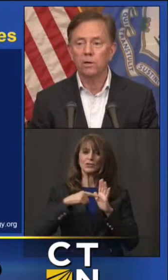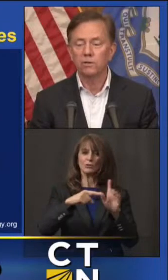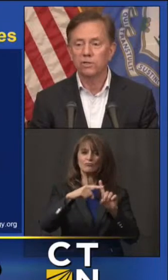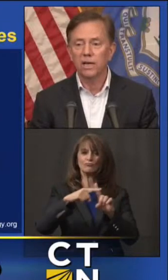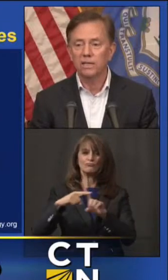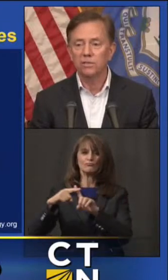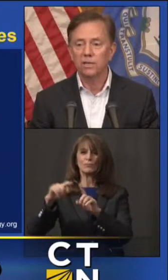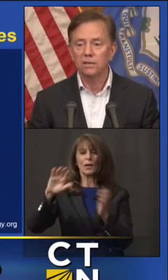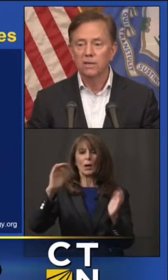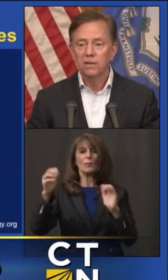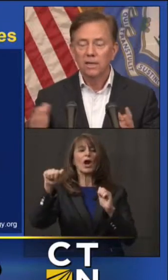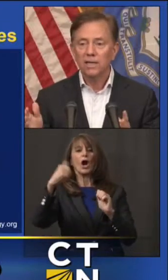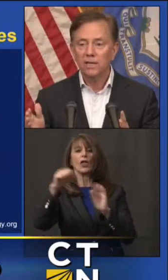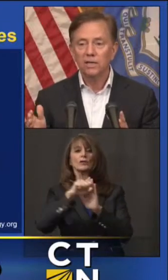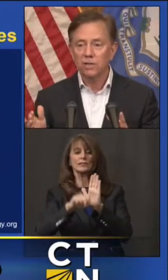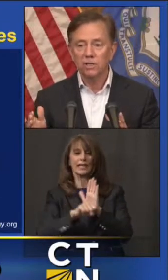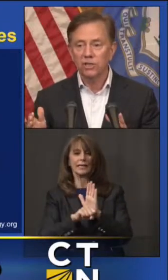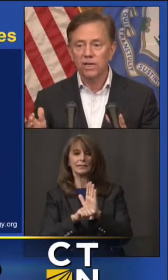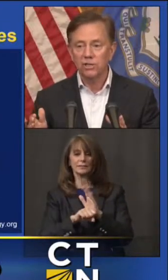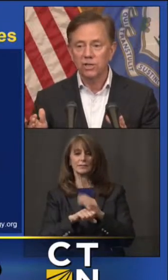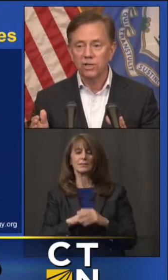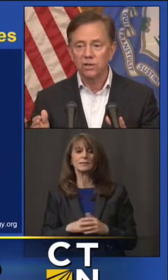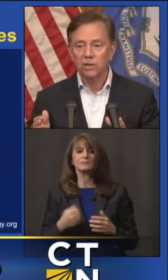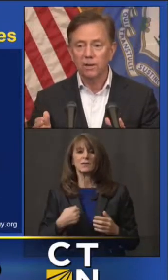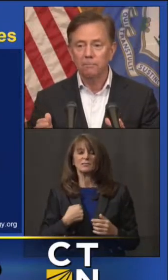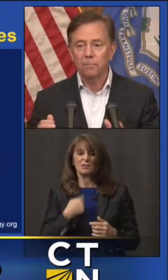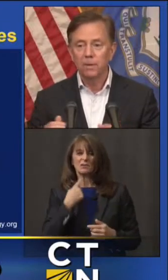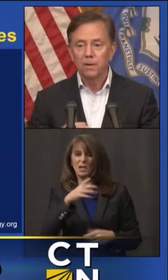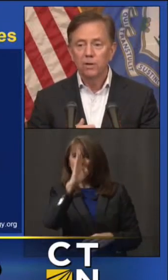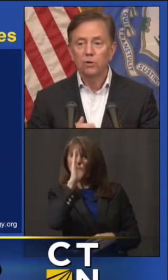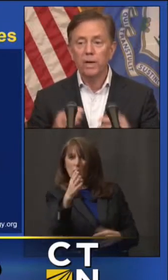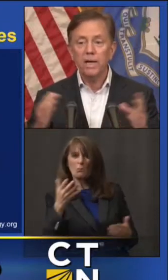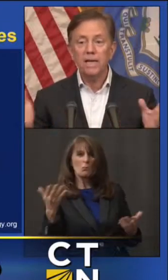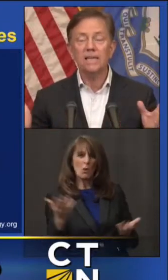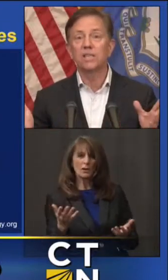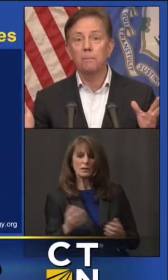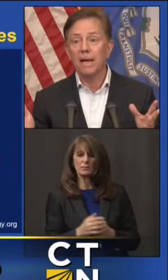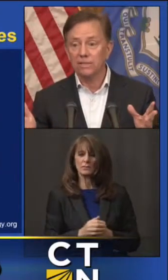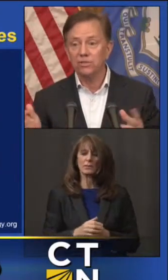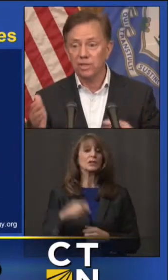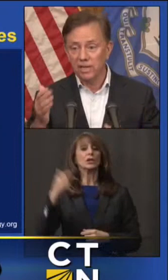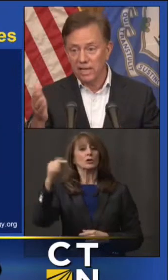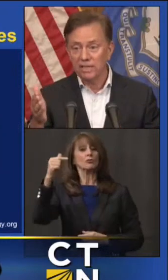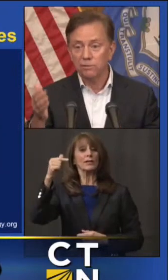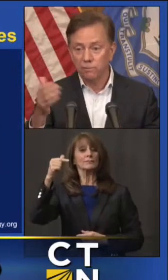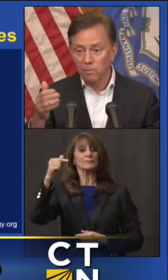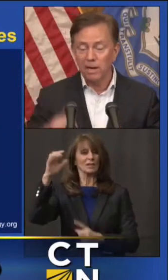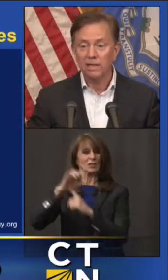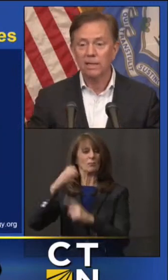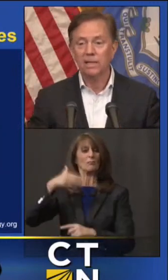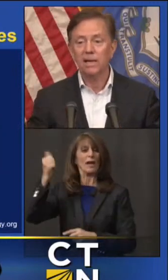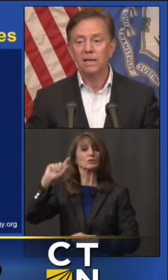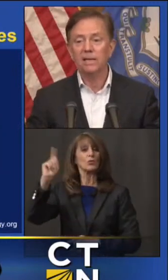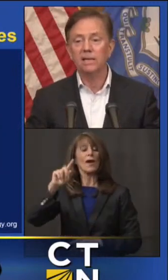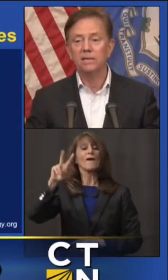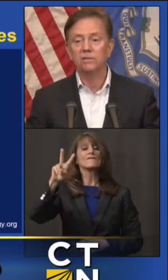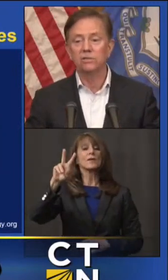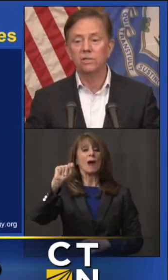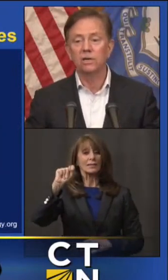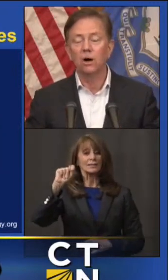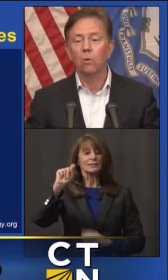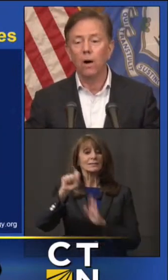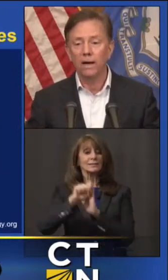other states. I can cut to the chase here. Green is the best, and that's Vermont, and that